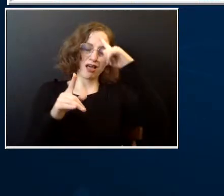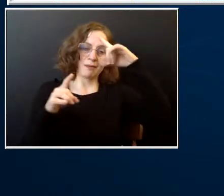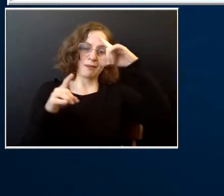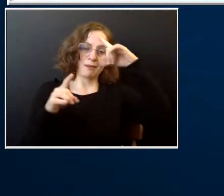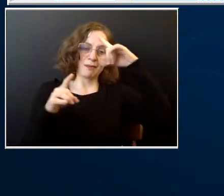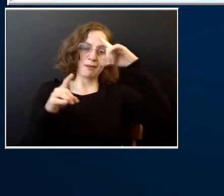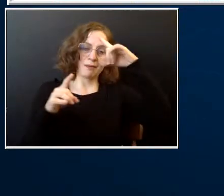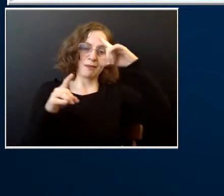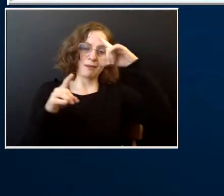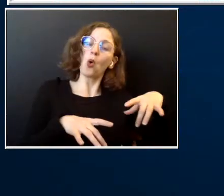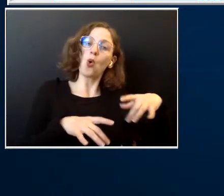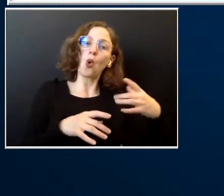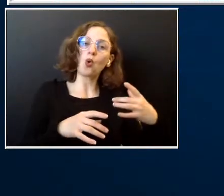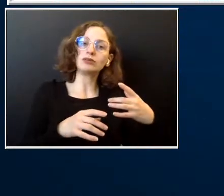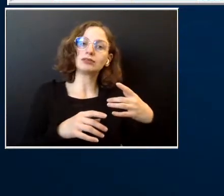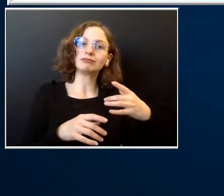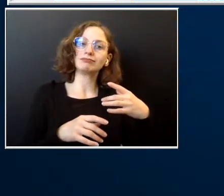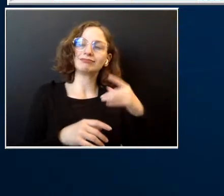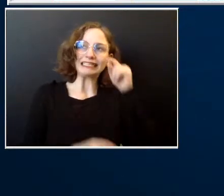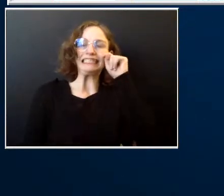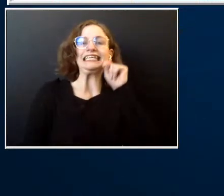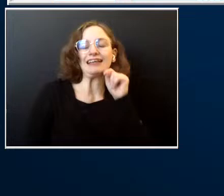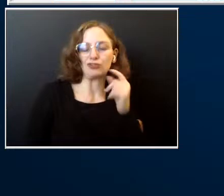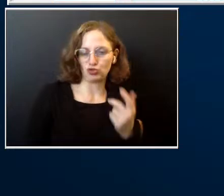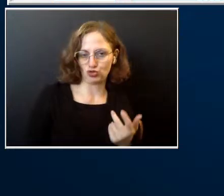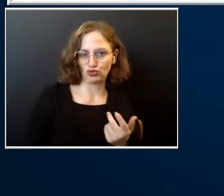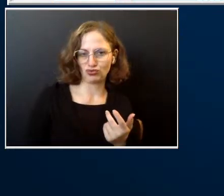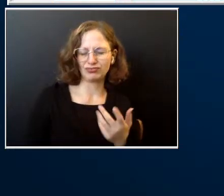as a teenager. What did those look like?